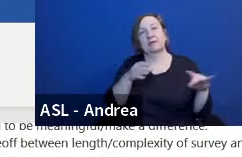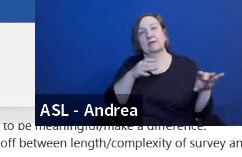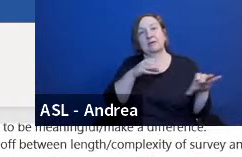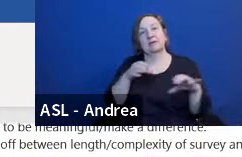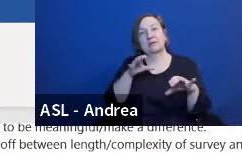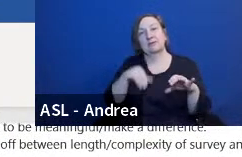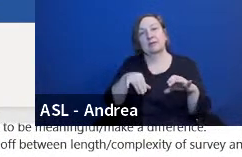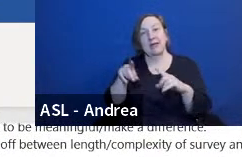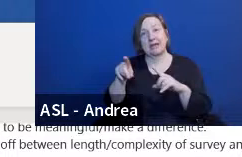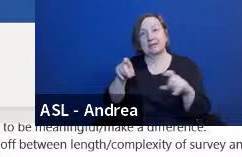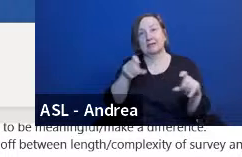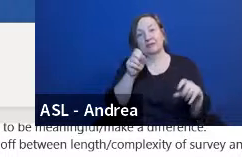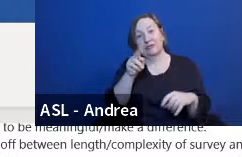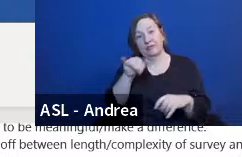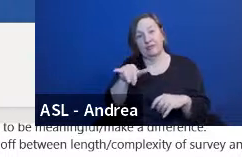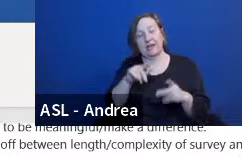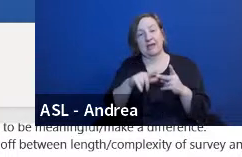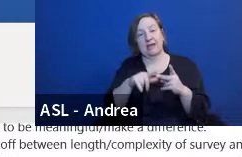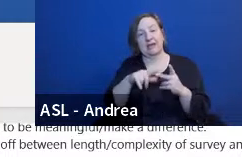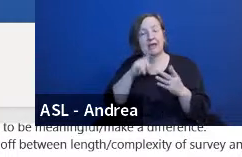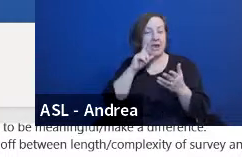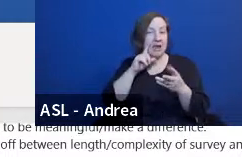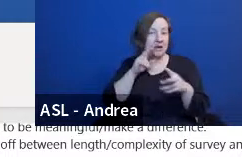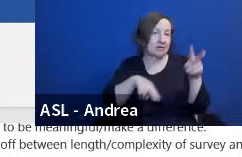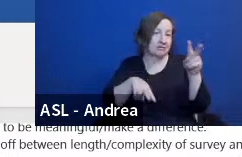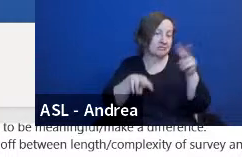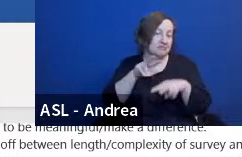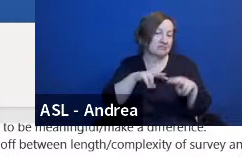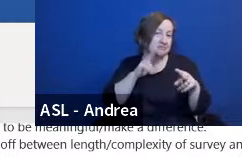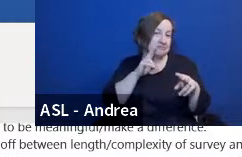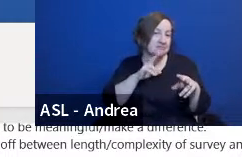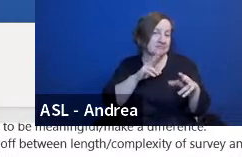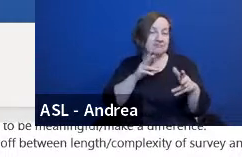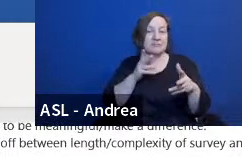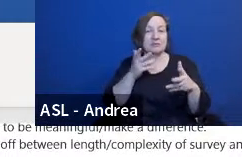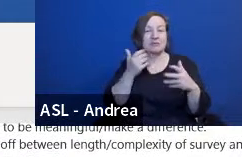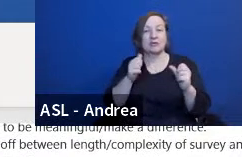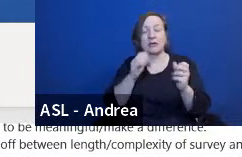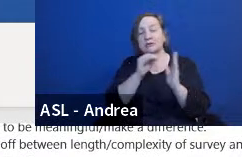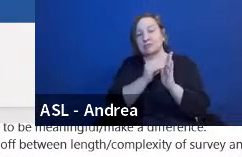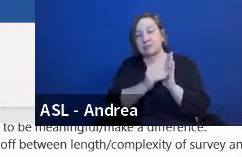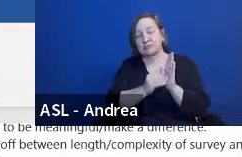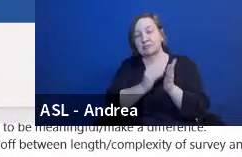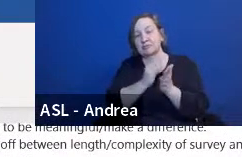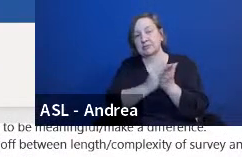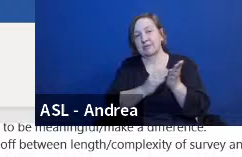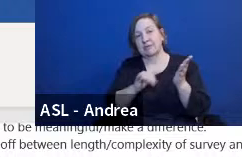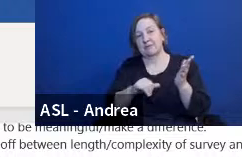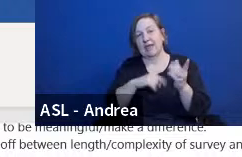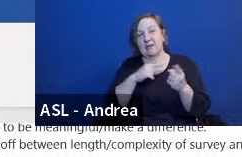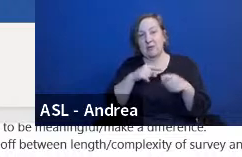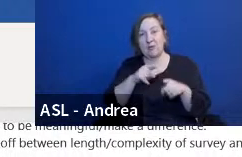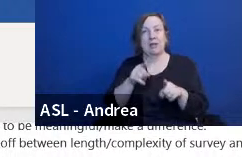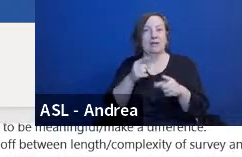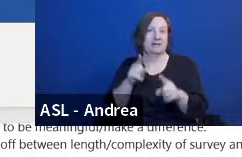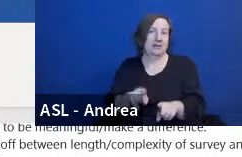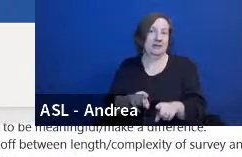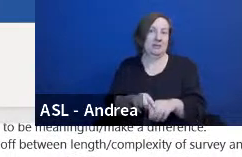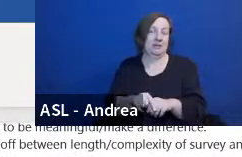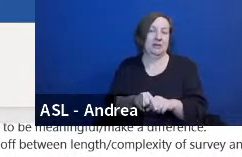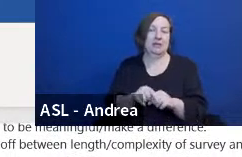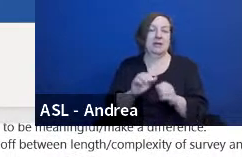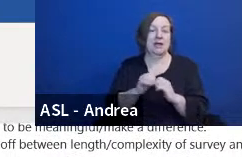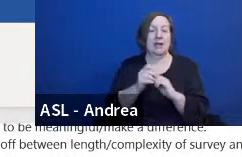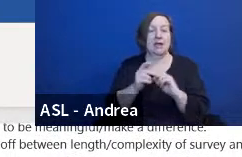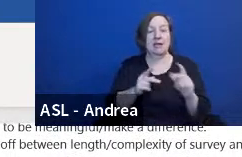those surveys and just kind of observing to kind of capture some of that when it's happening, how